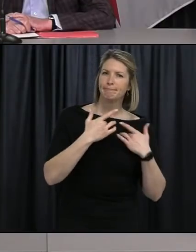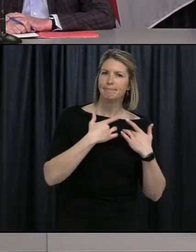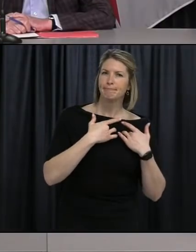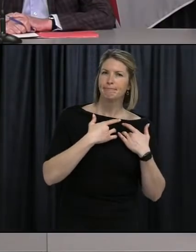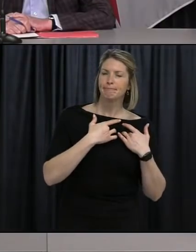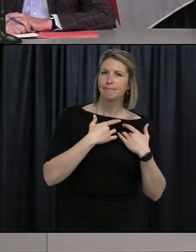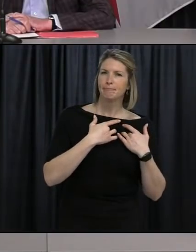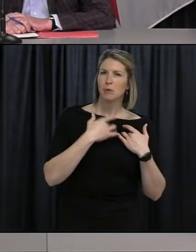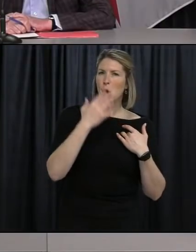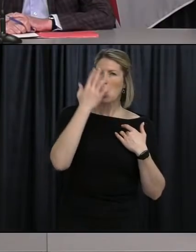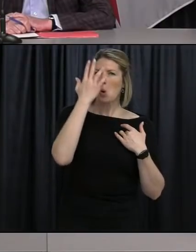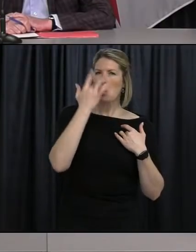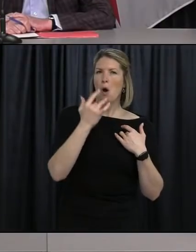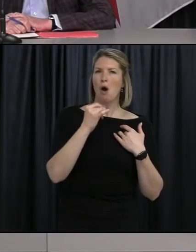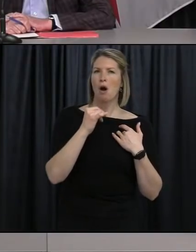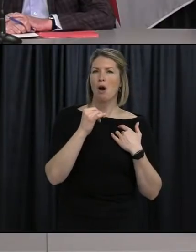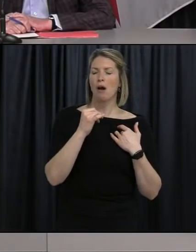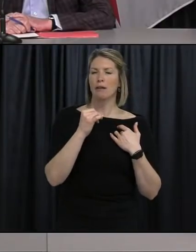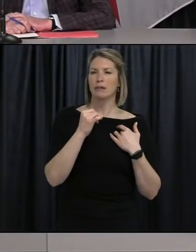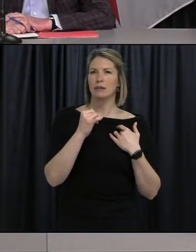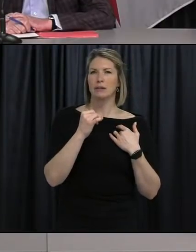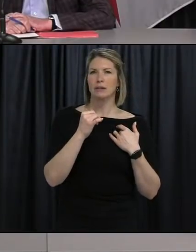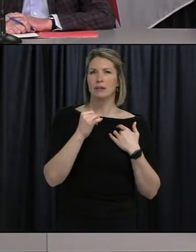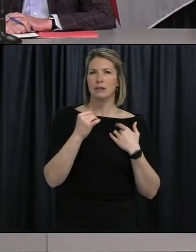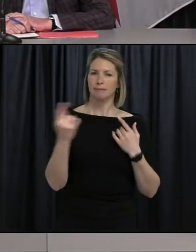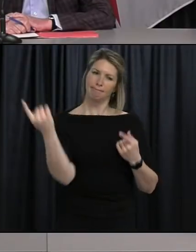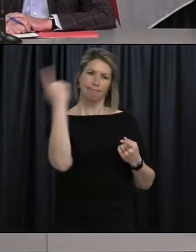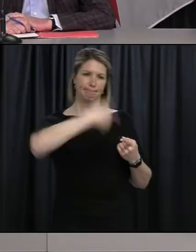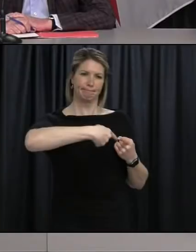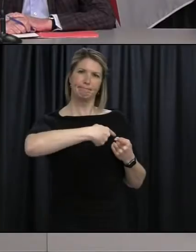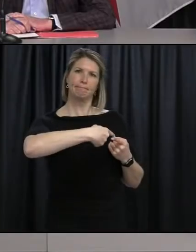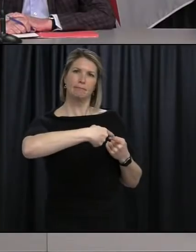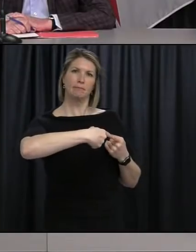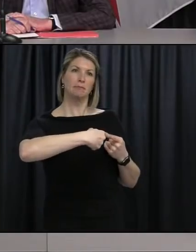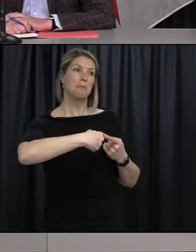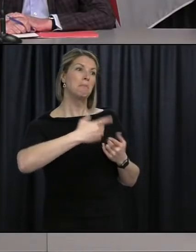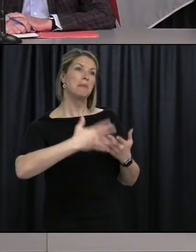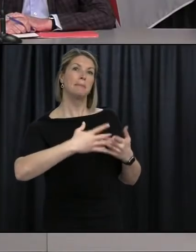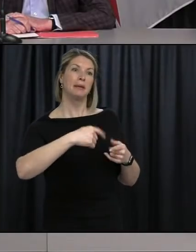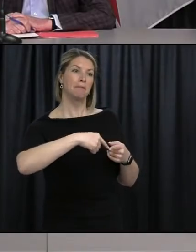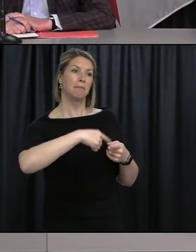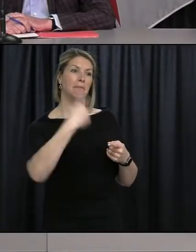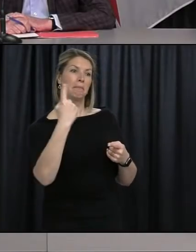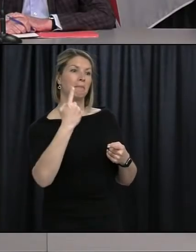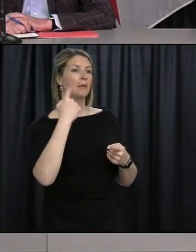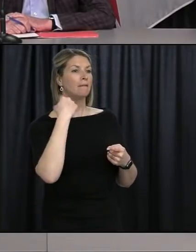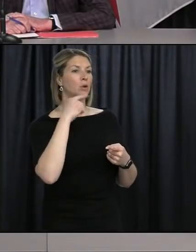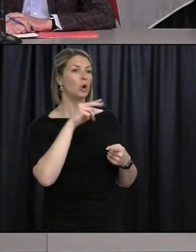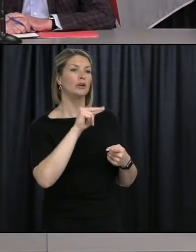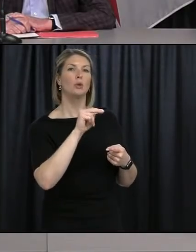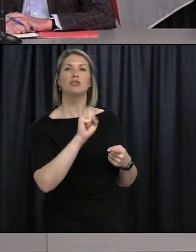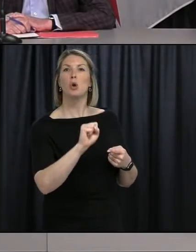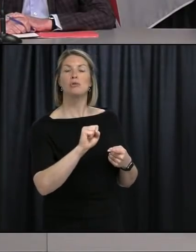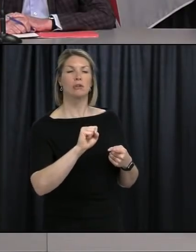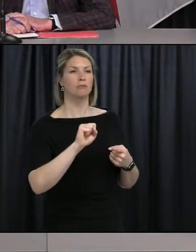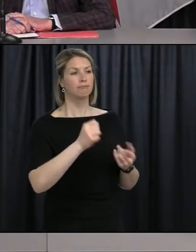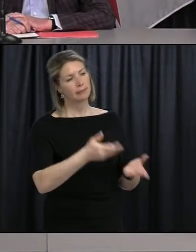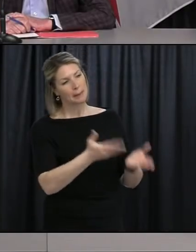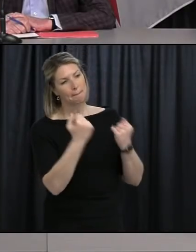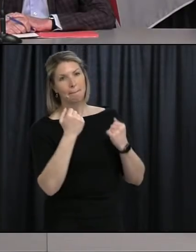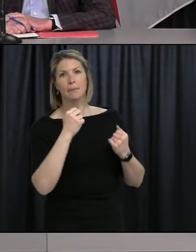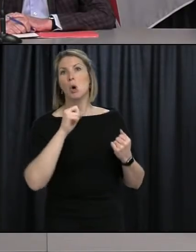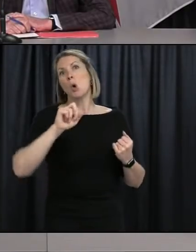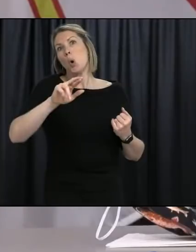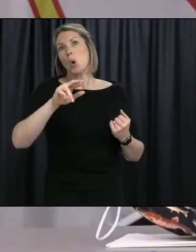of opening to all the Atlantic provinces, why wouldn't we say open up to just one province, say Nova Scotia or PEI, in the interim until